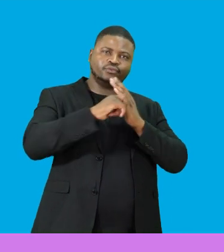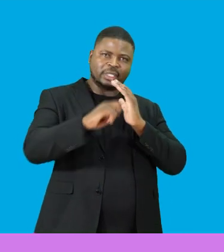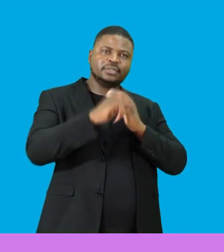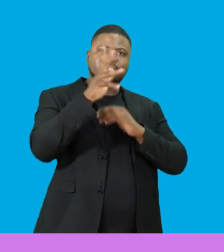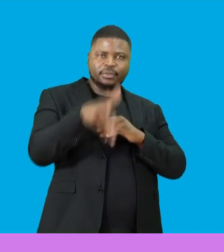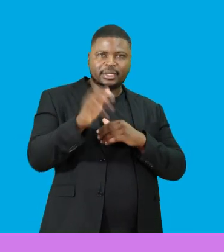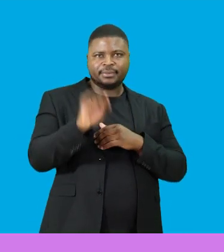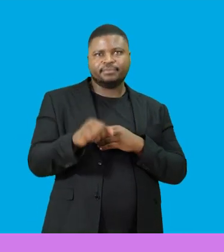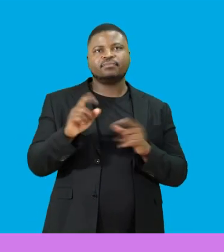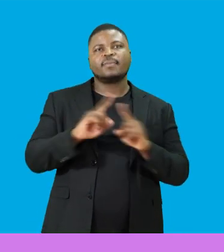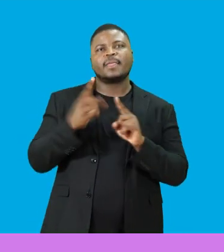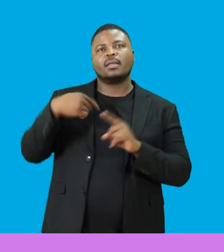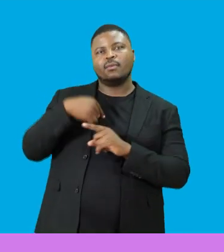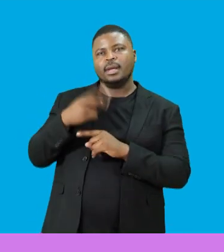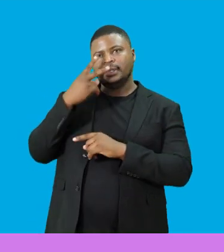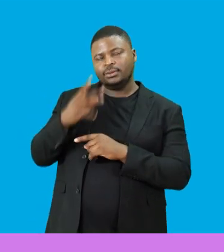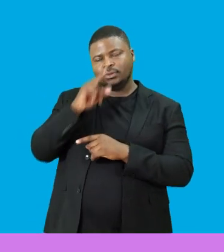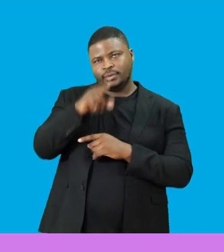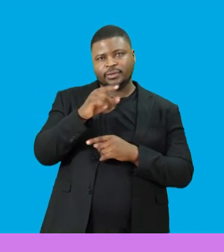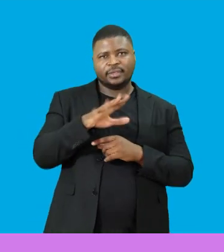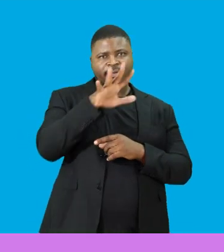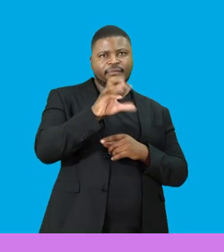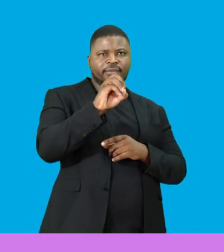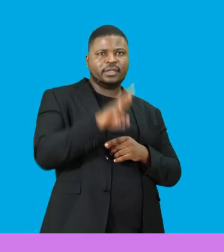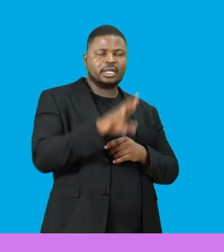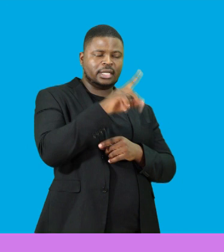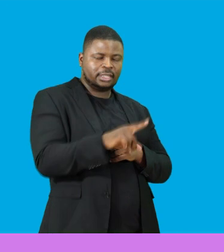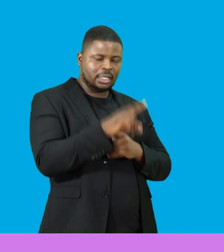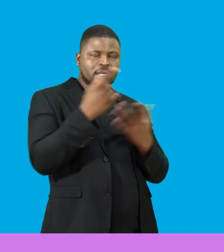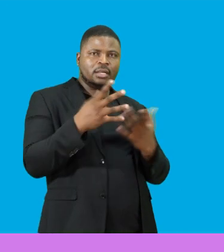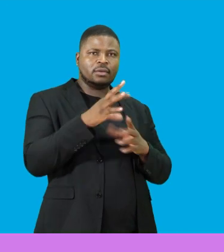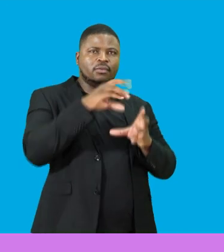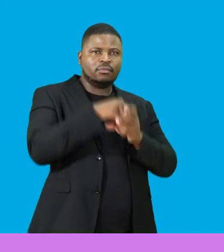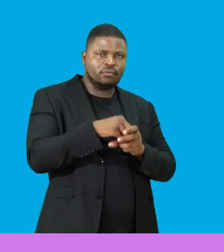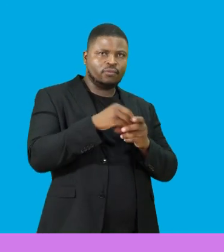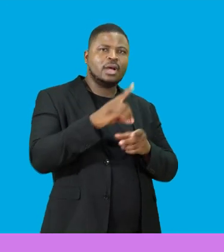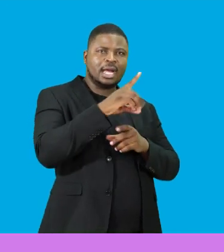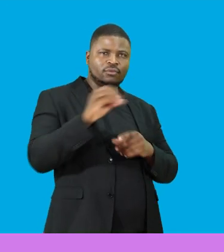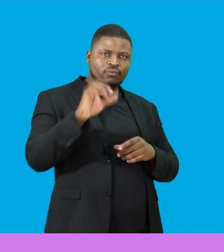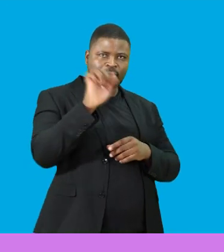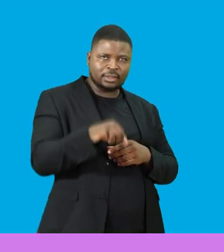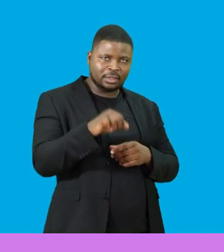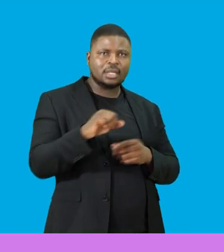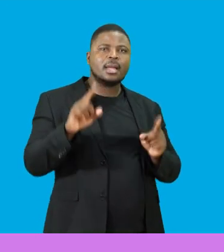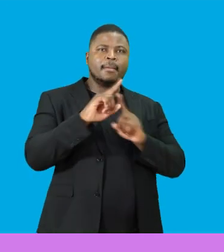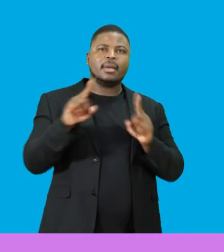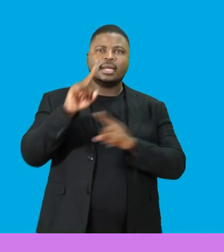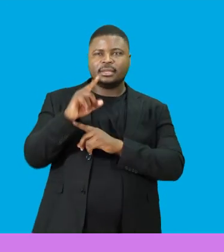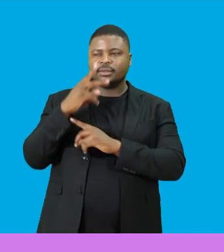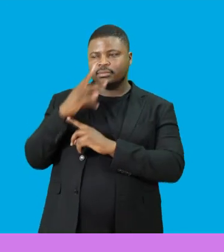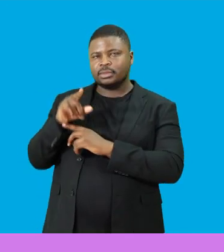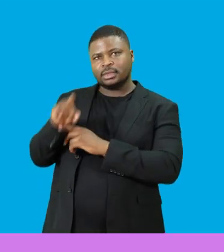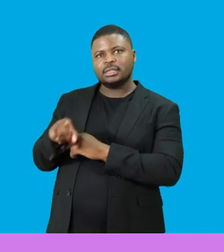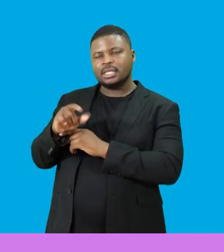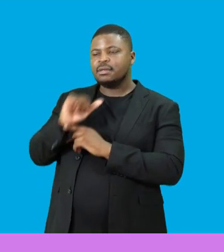rands do we have. Already we can see that this 50 rand does not amount to 100 rand. But if it was only 700, we know that we'll have